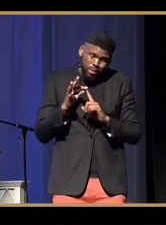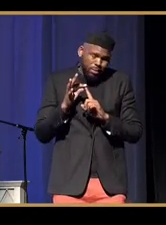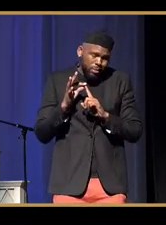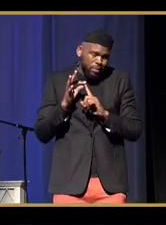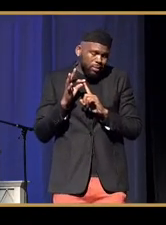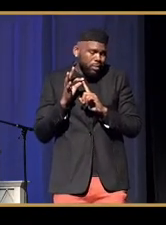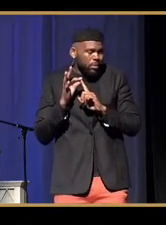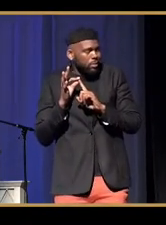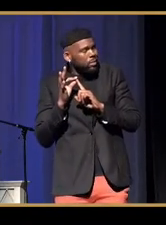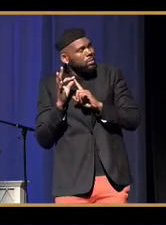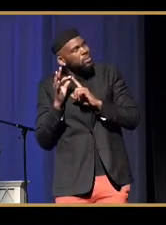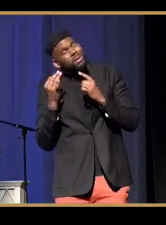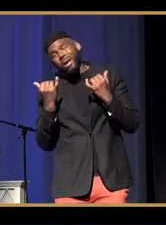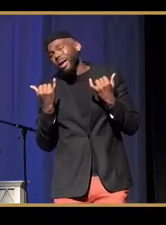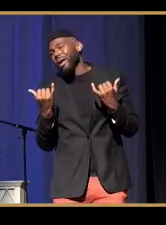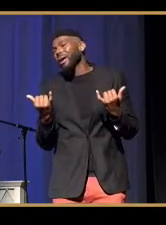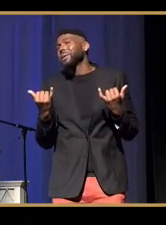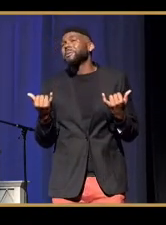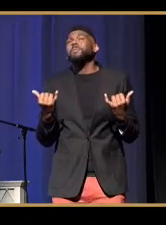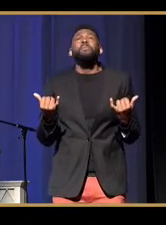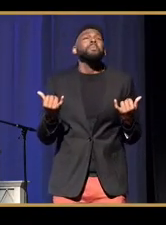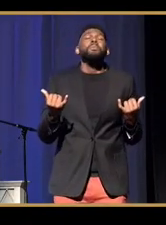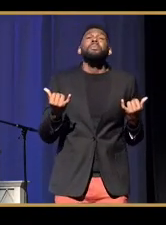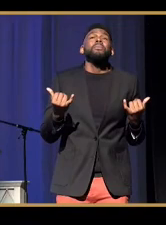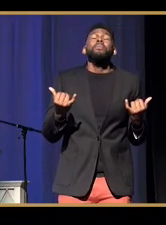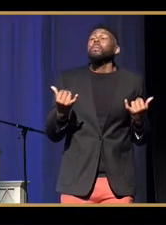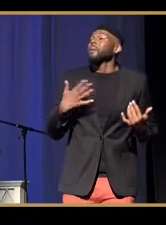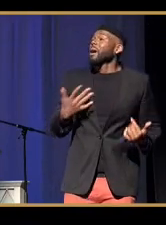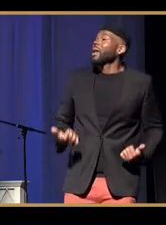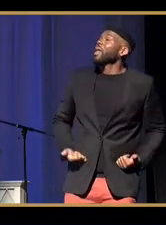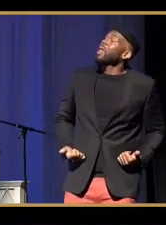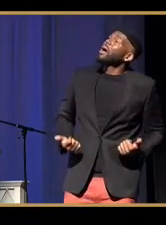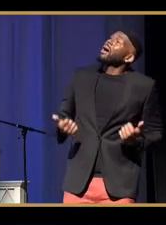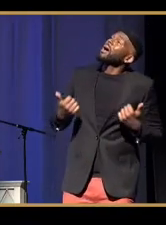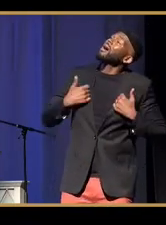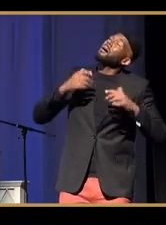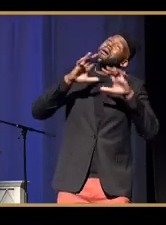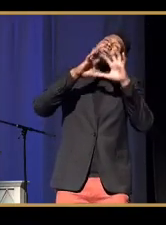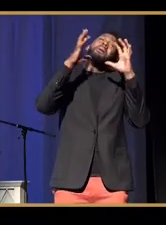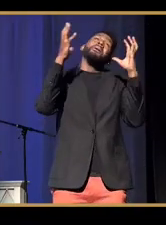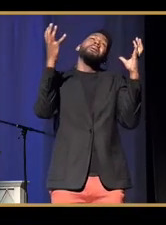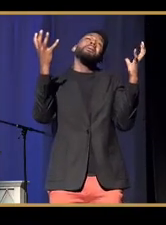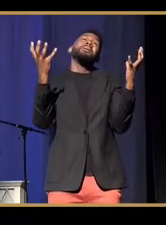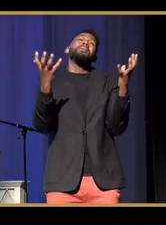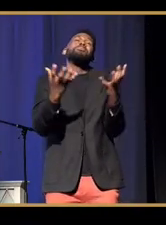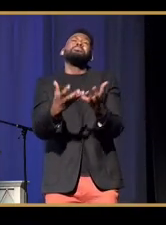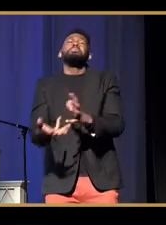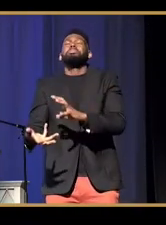Especially this day when my world